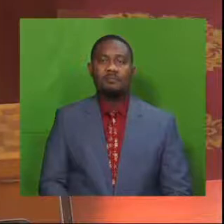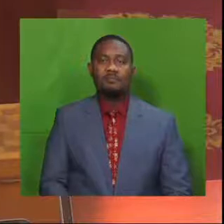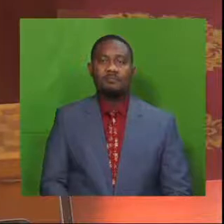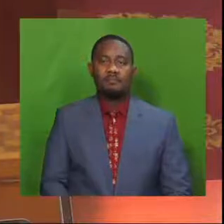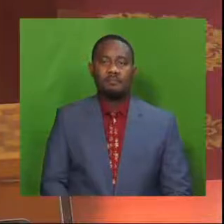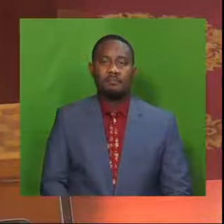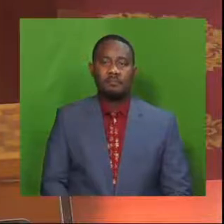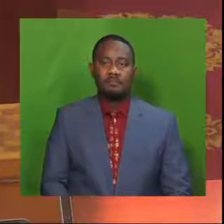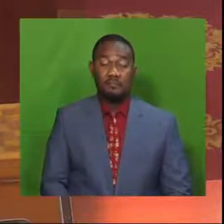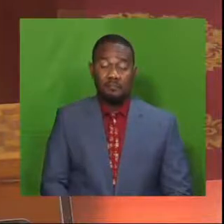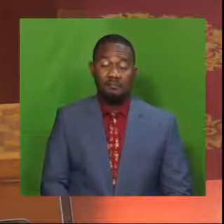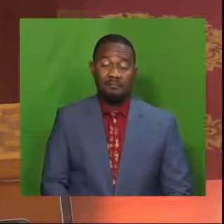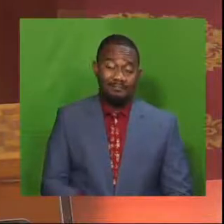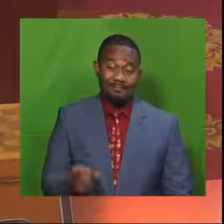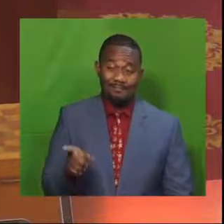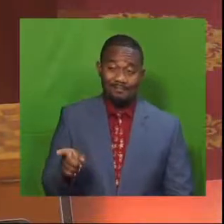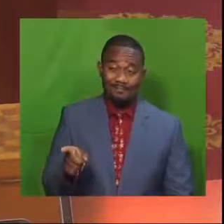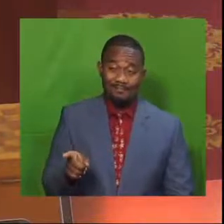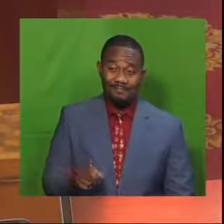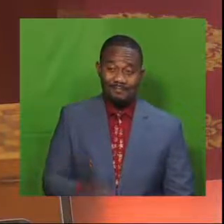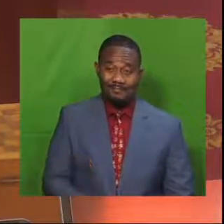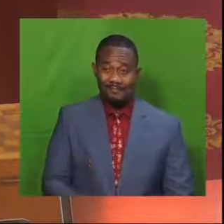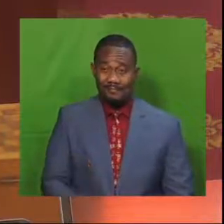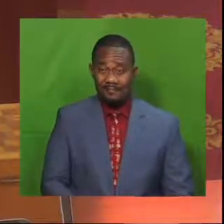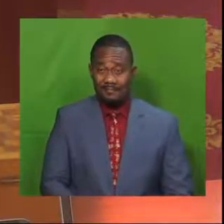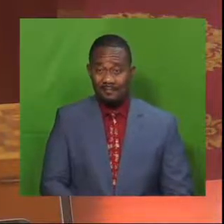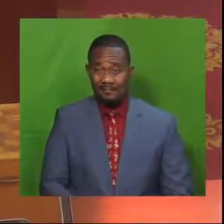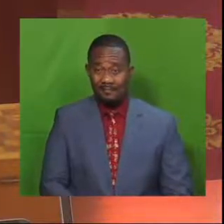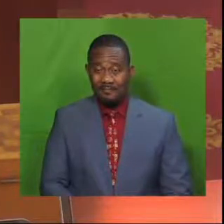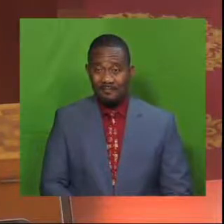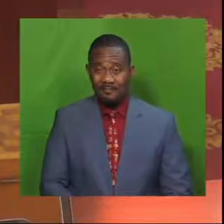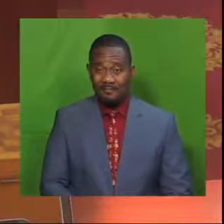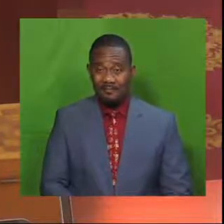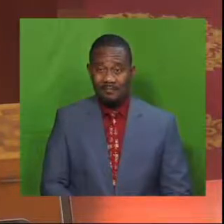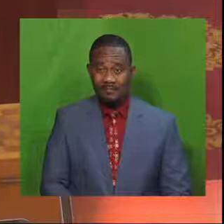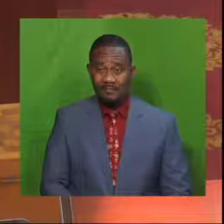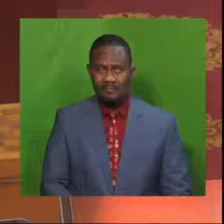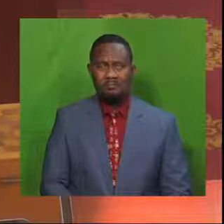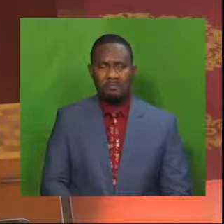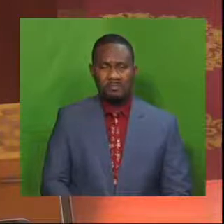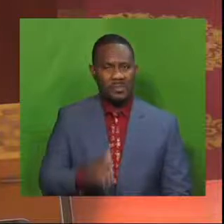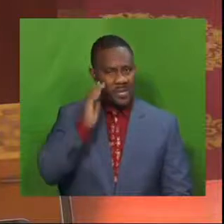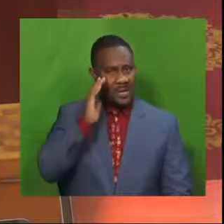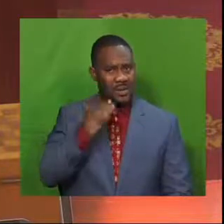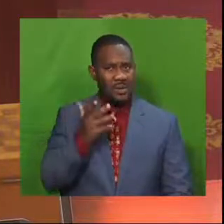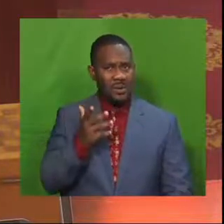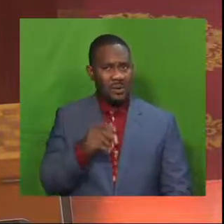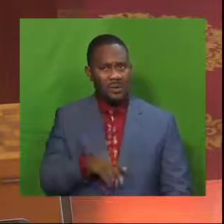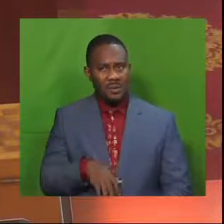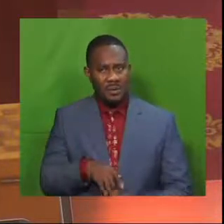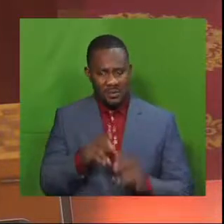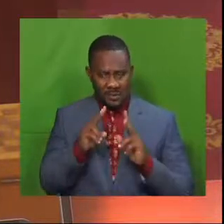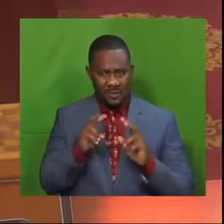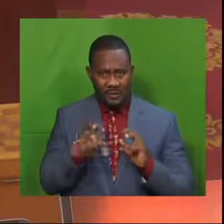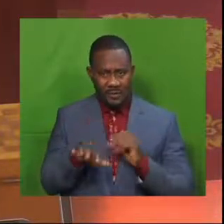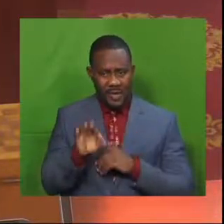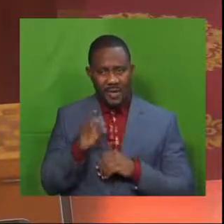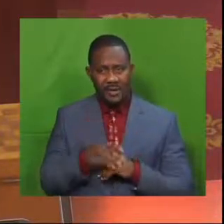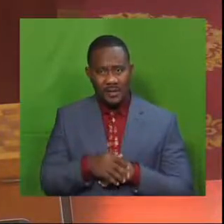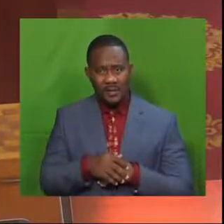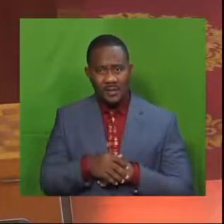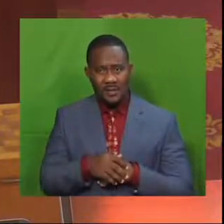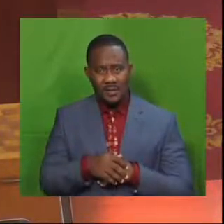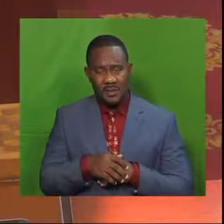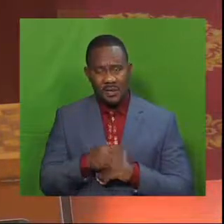Kwame Abuja on the. I would find it. I'll find it. Mr. Speaker, I believe